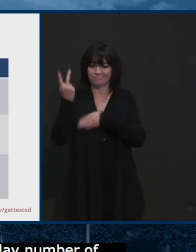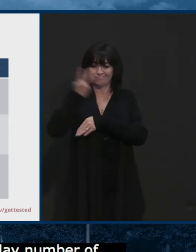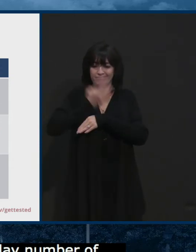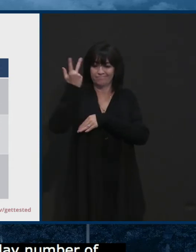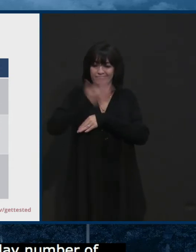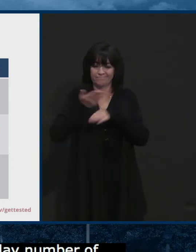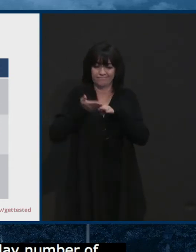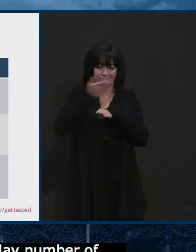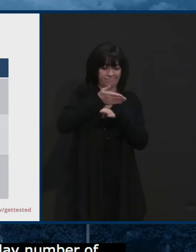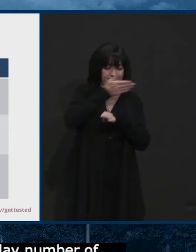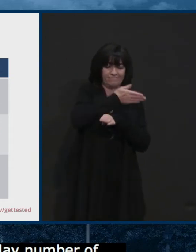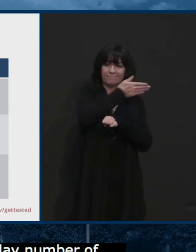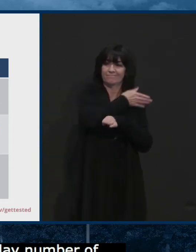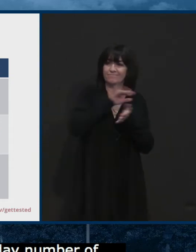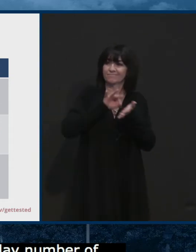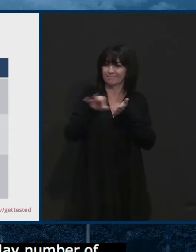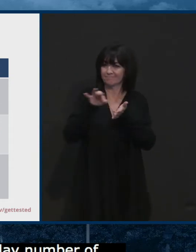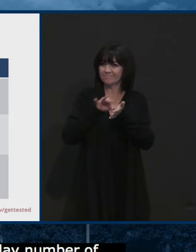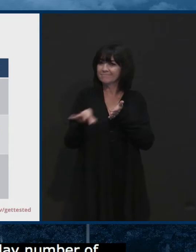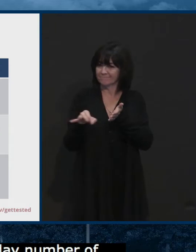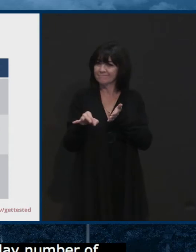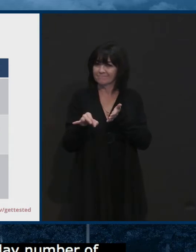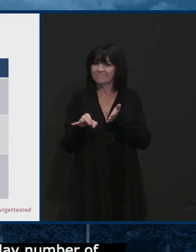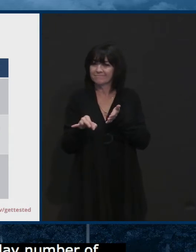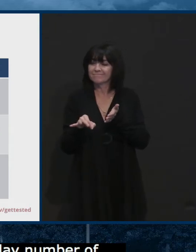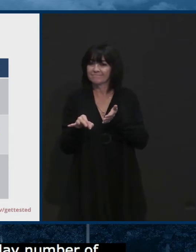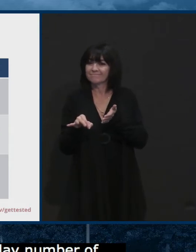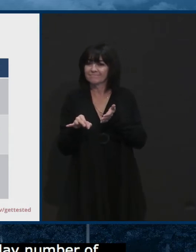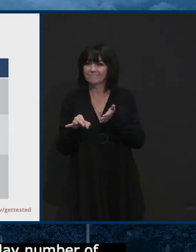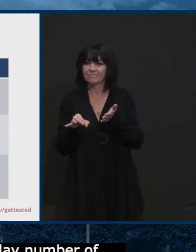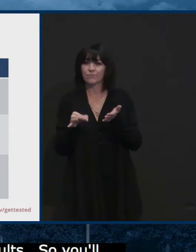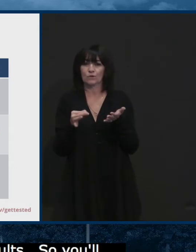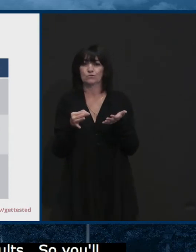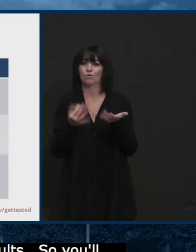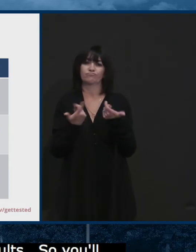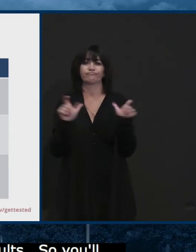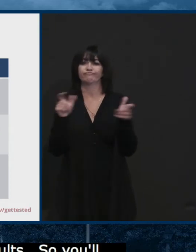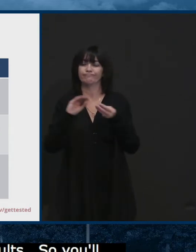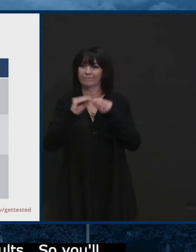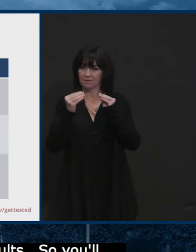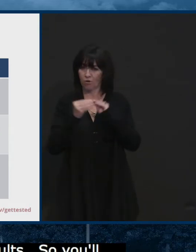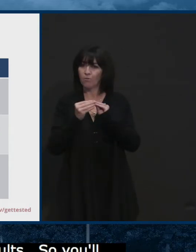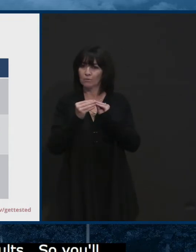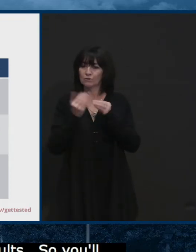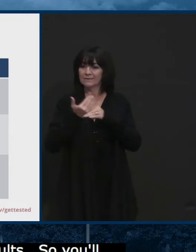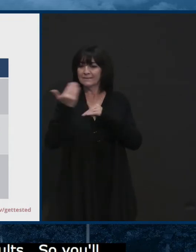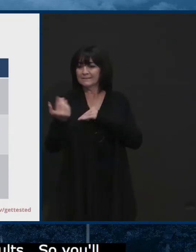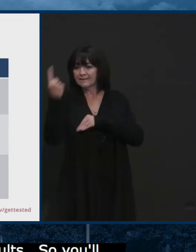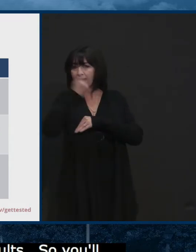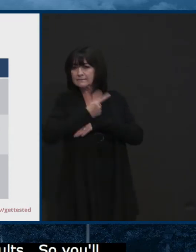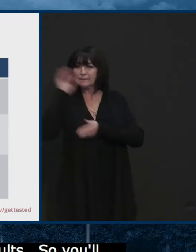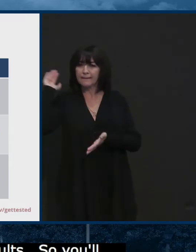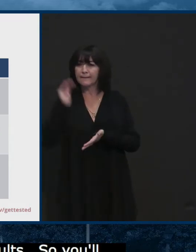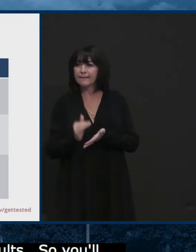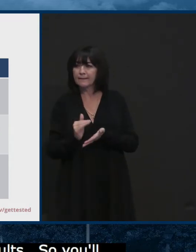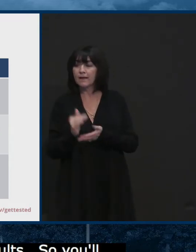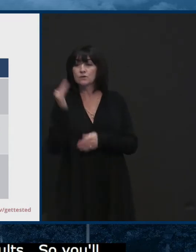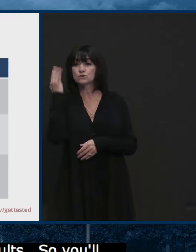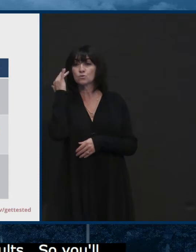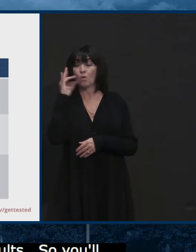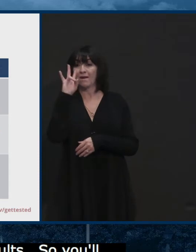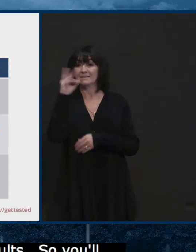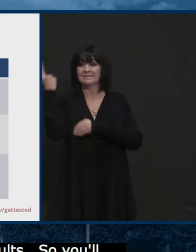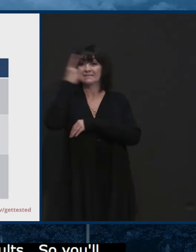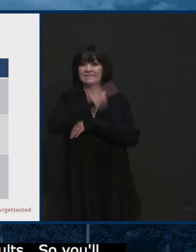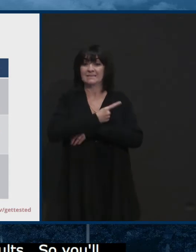so you get big batches on one day, so it's a big number, and the next day it's significantly less. The 7-day moving average